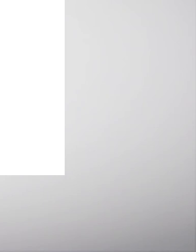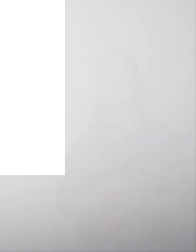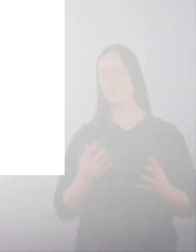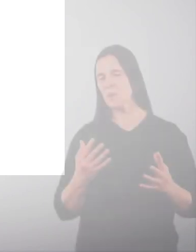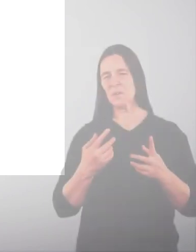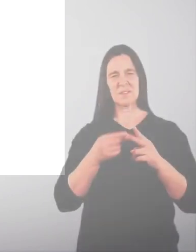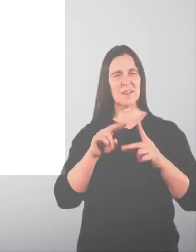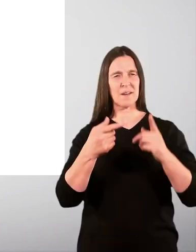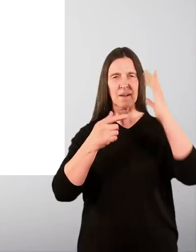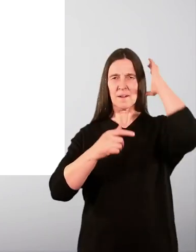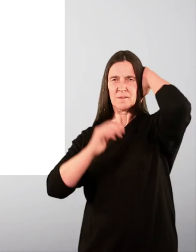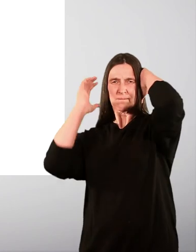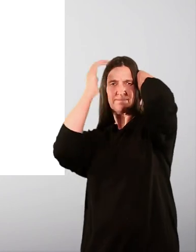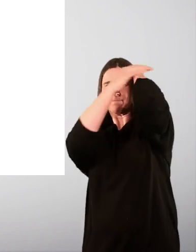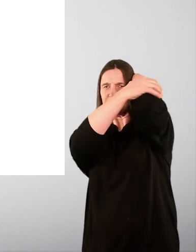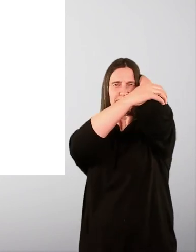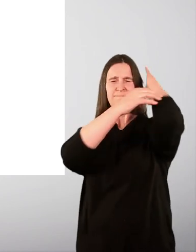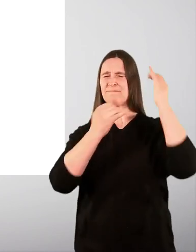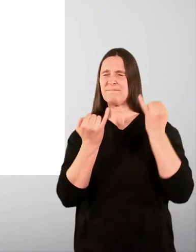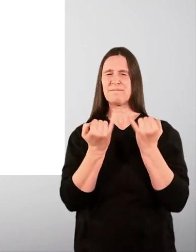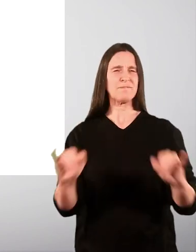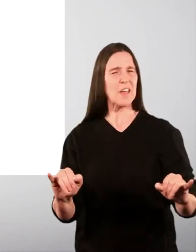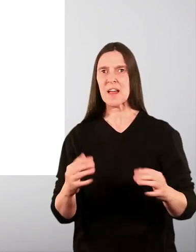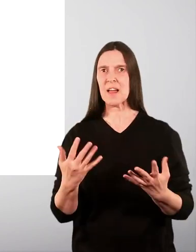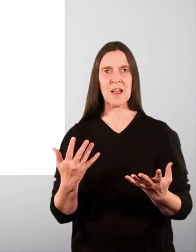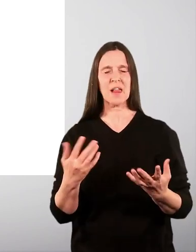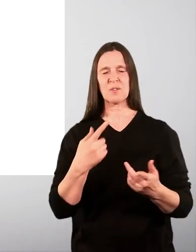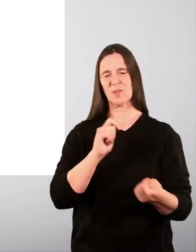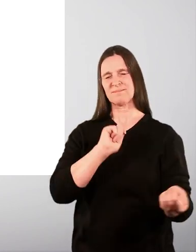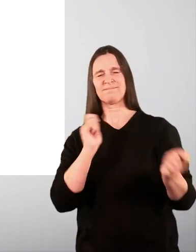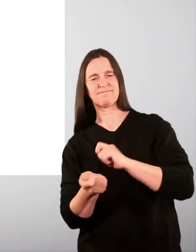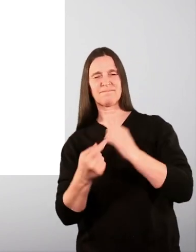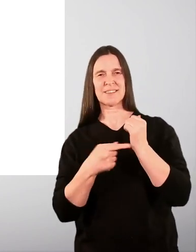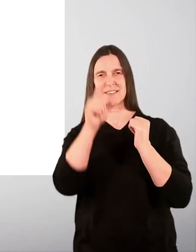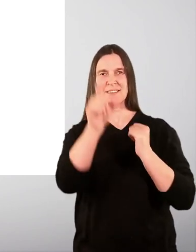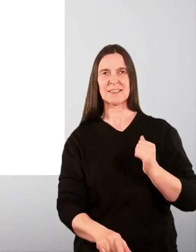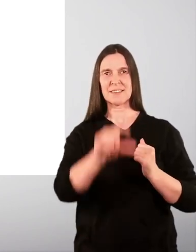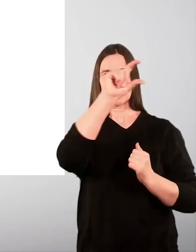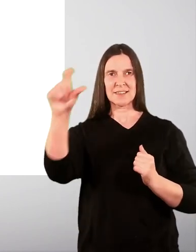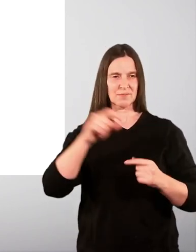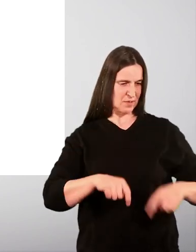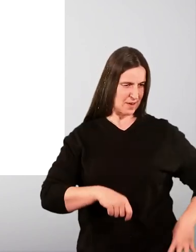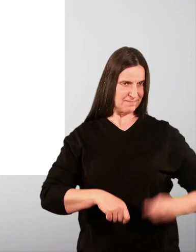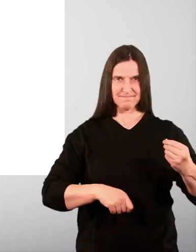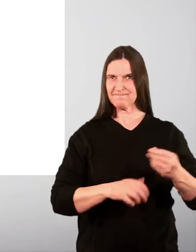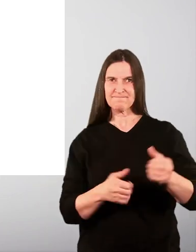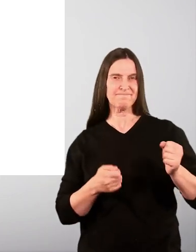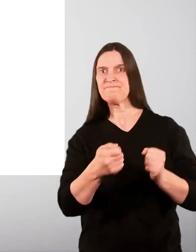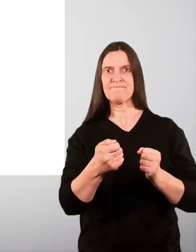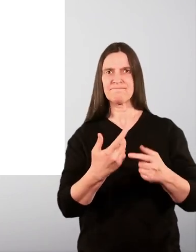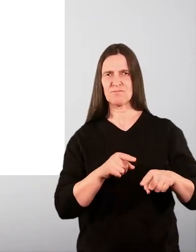not incapacitate your attacker, you can always follow through by striking them anywhere in the T-zone to aid your